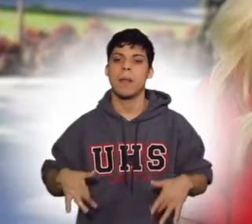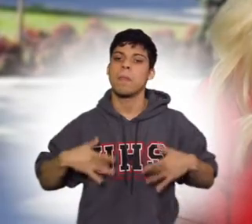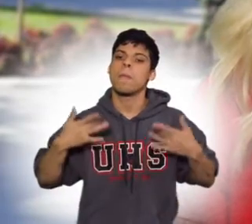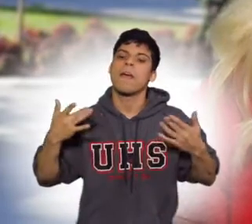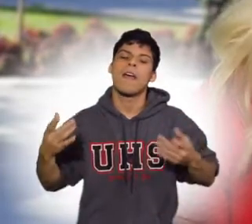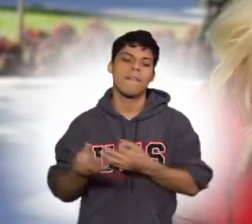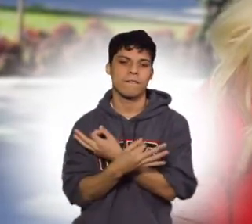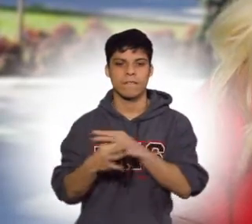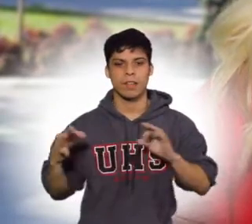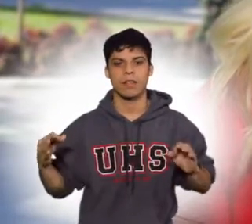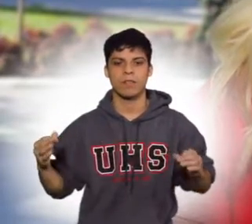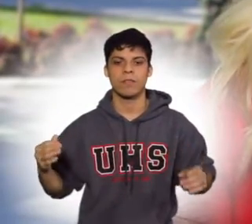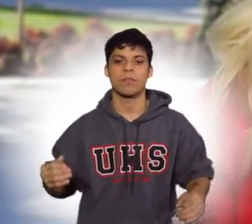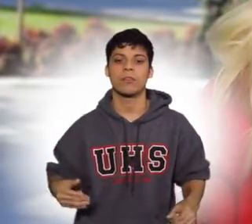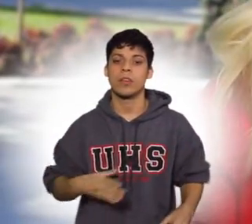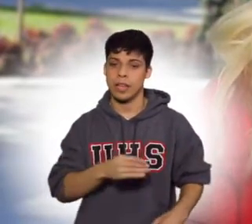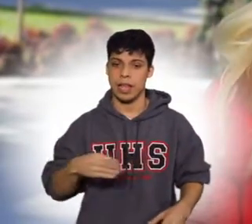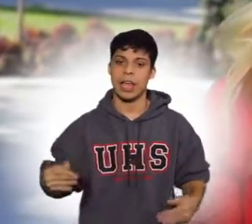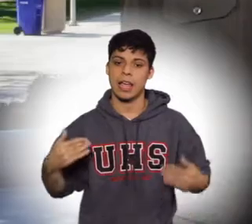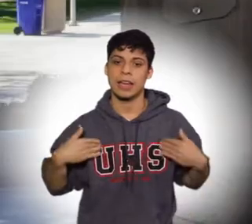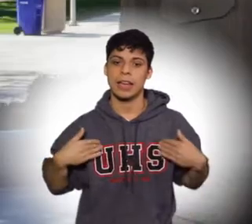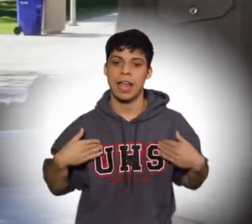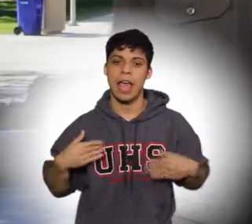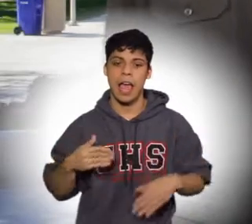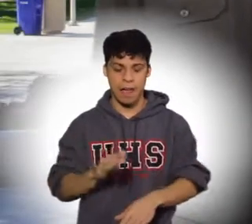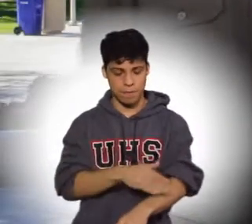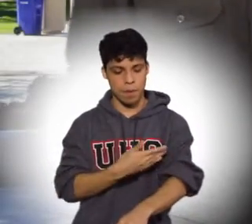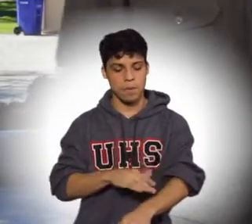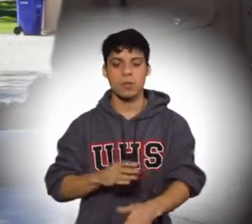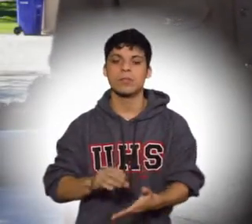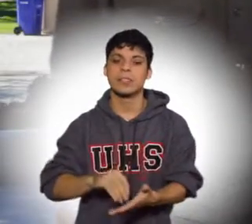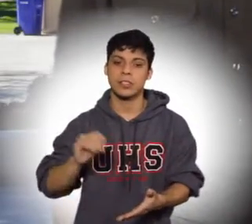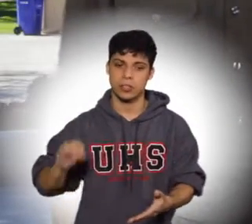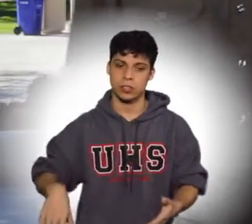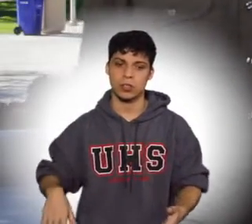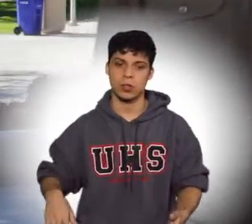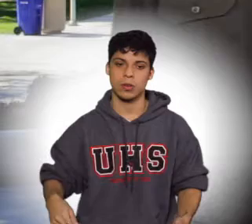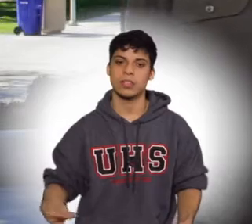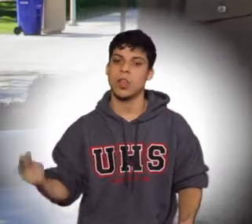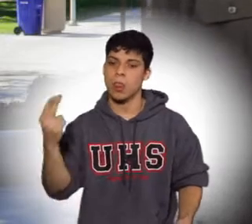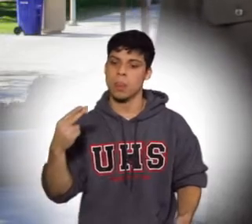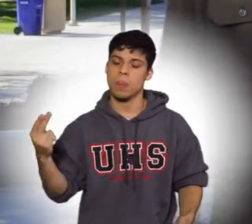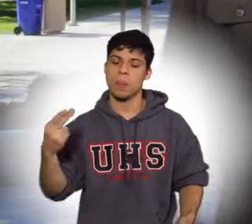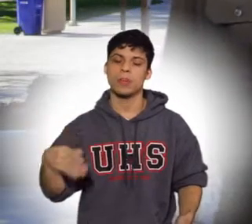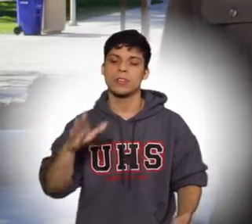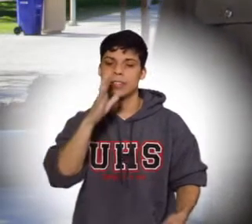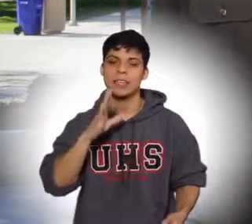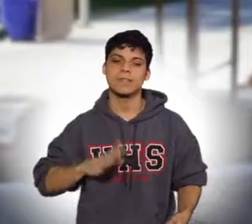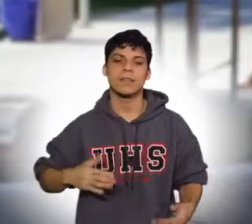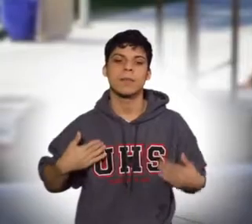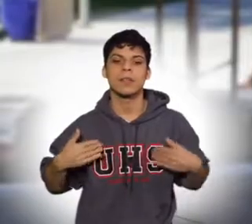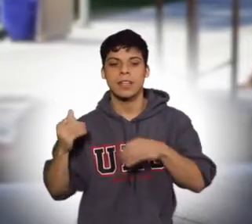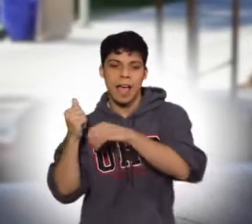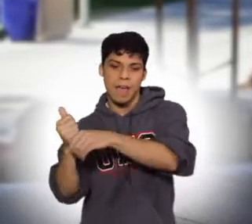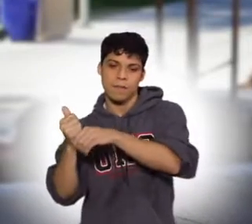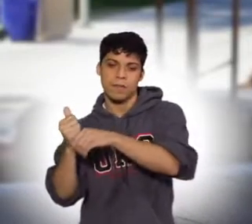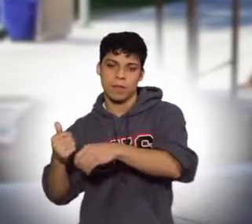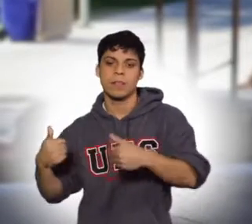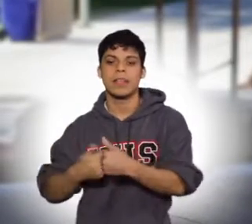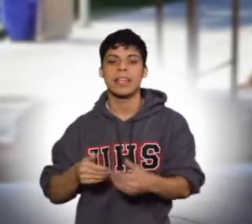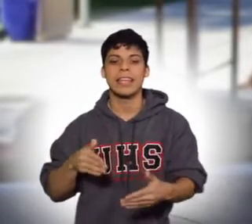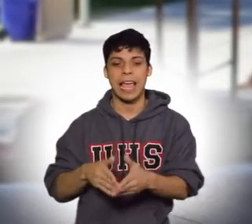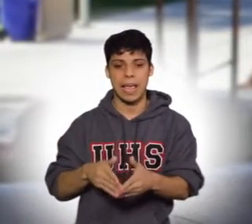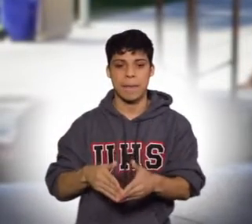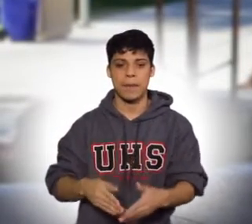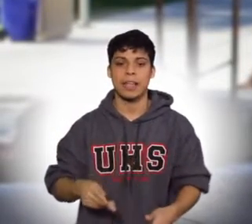FCC music students in chamber music performances. Sounds great, Jessica. It does. On Thursday, your Lady Rams have a softball game against